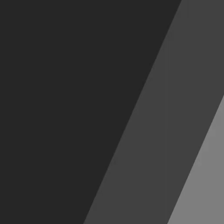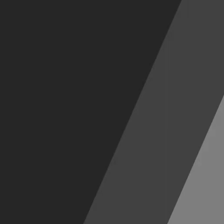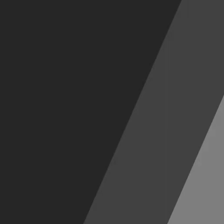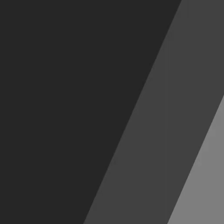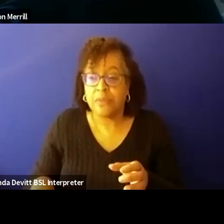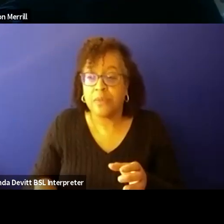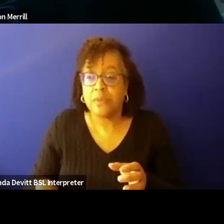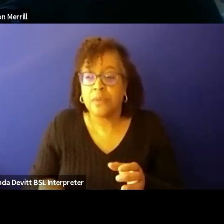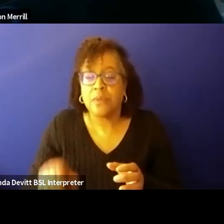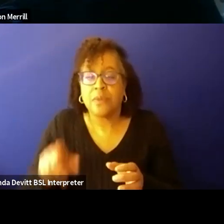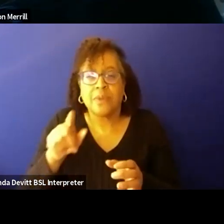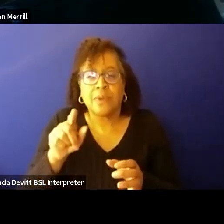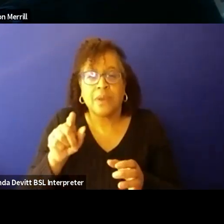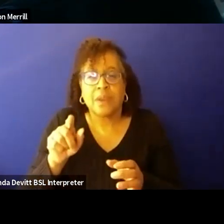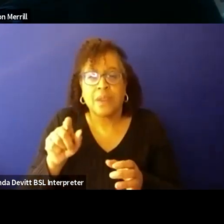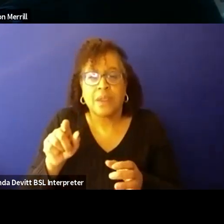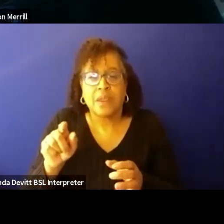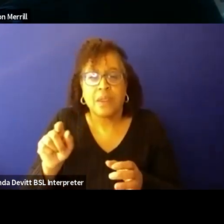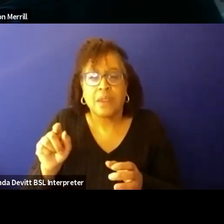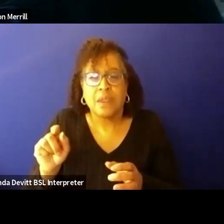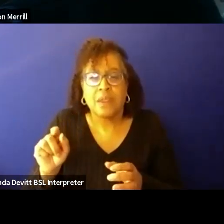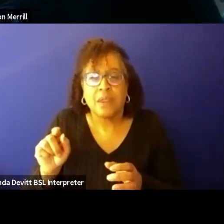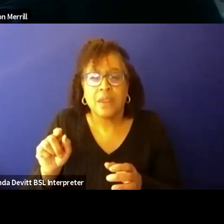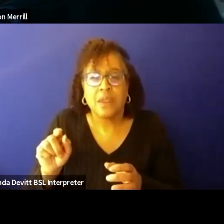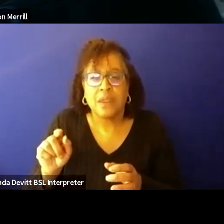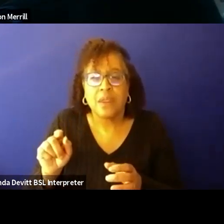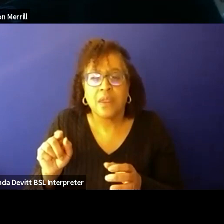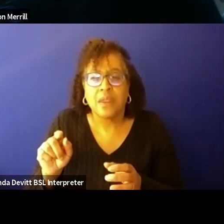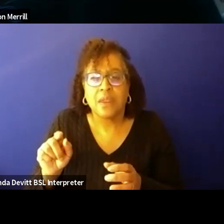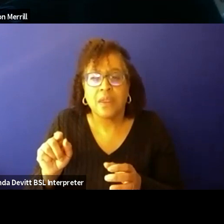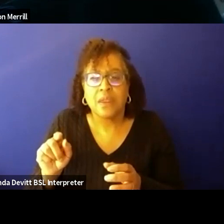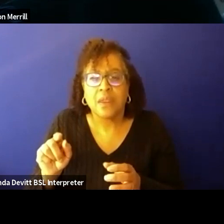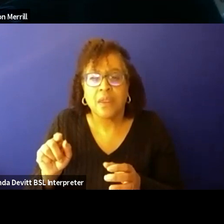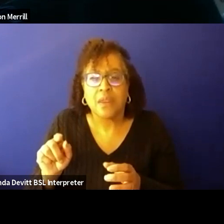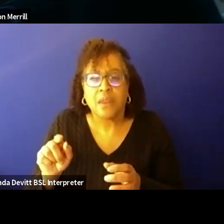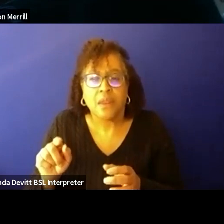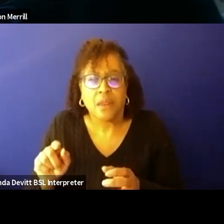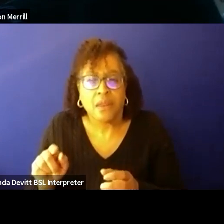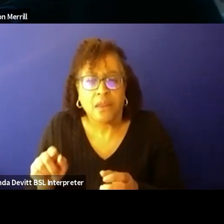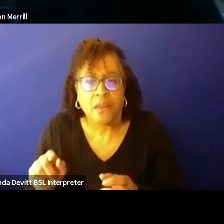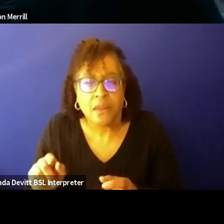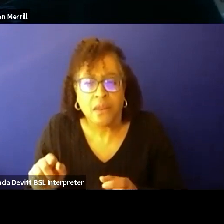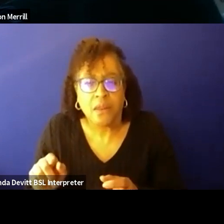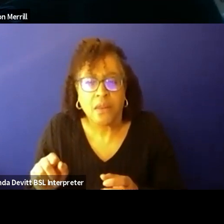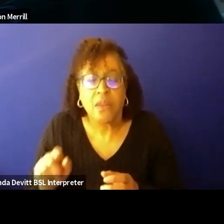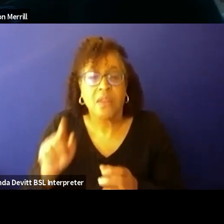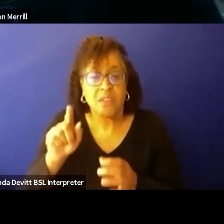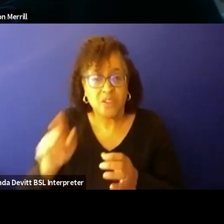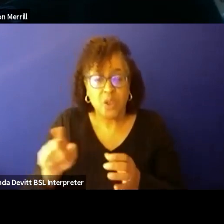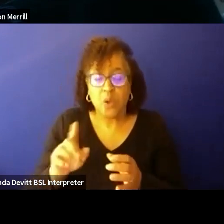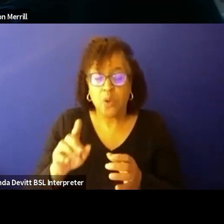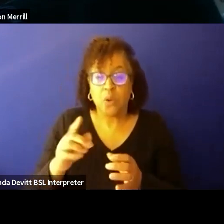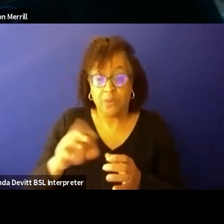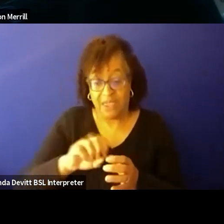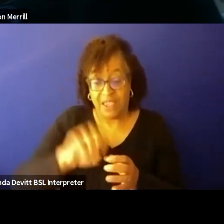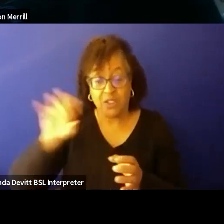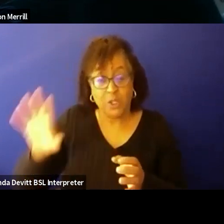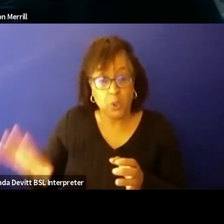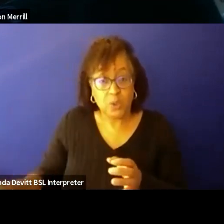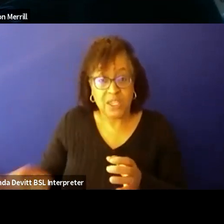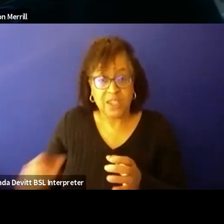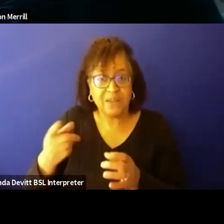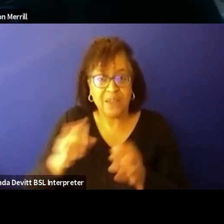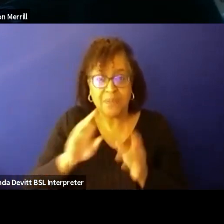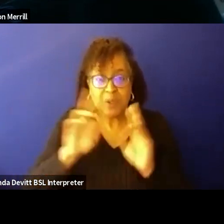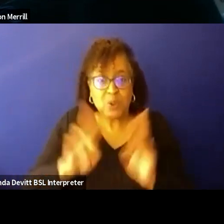the education, I think while they're excluded, the lessons sent home with them because they